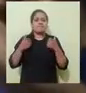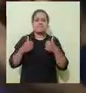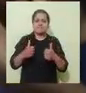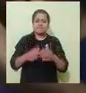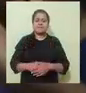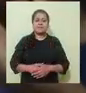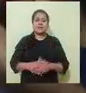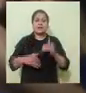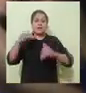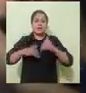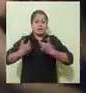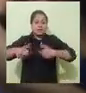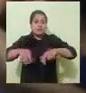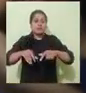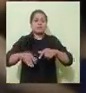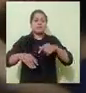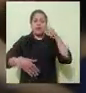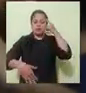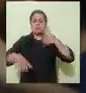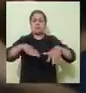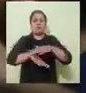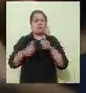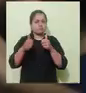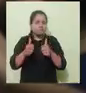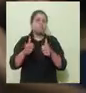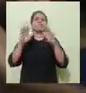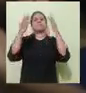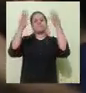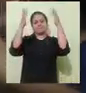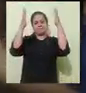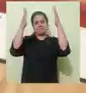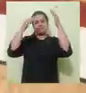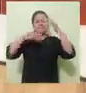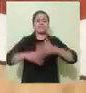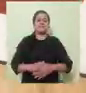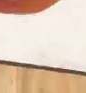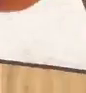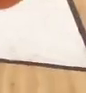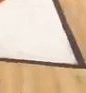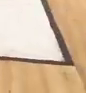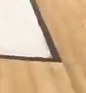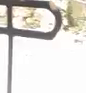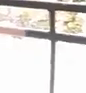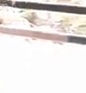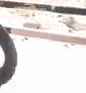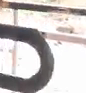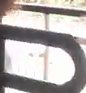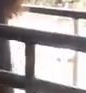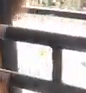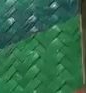the election commission is also free and fair election they are conducting. They deserve appreciation.